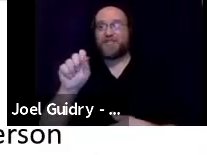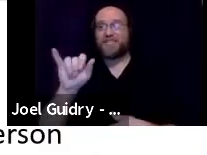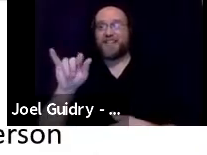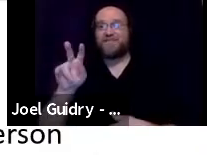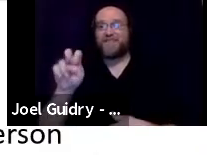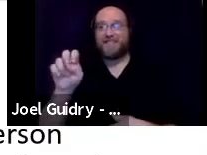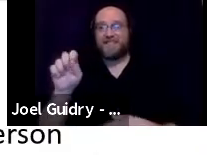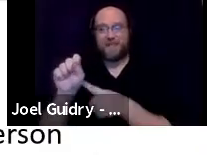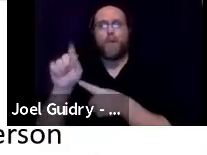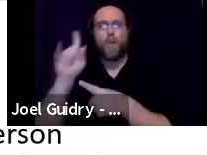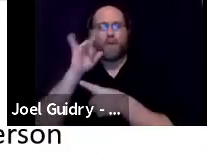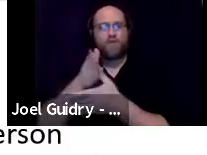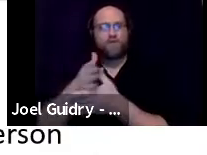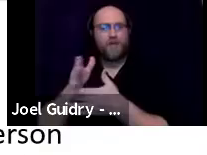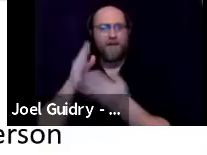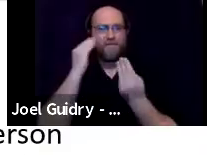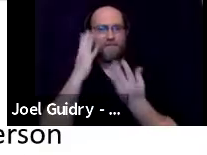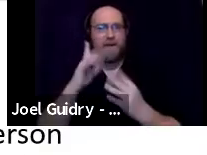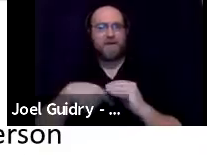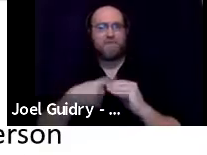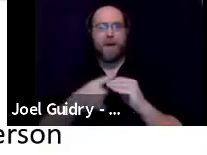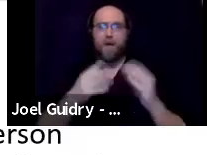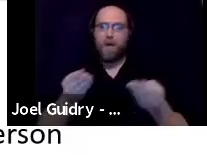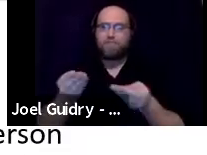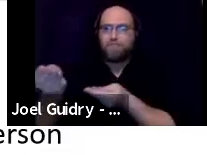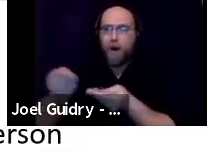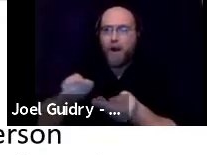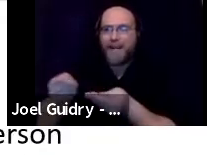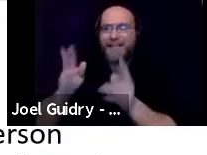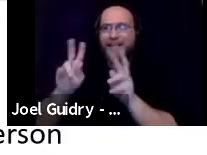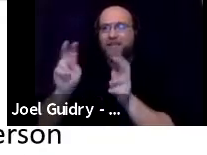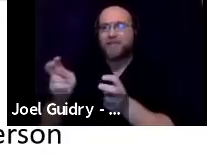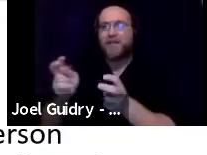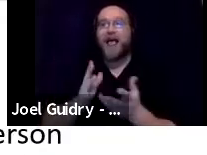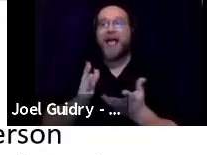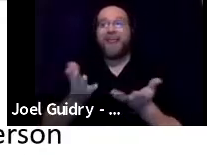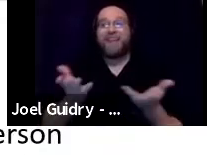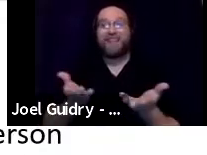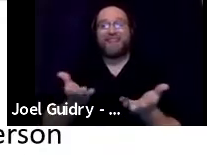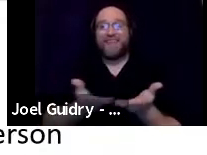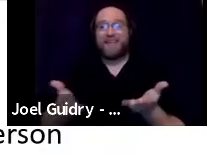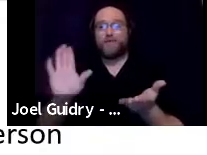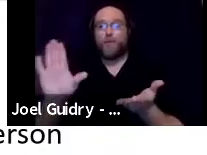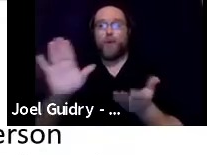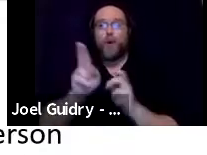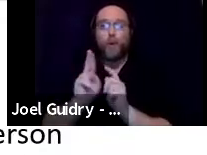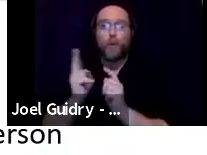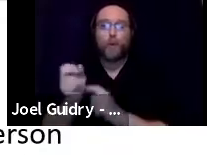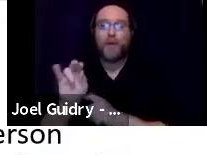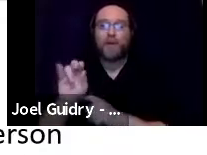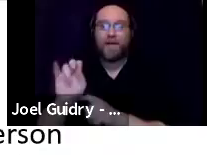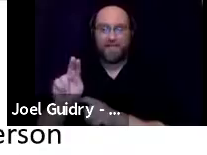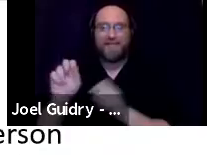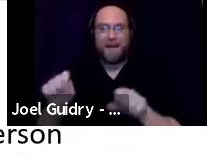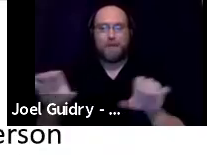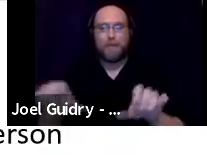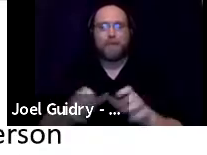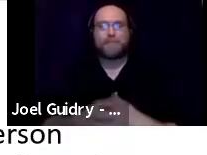some information about bargaining issues and things your local can be doing. So as we're going